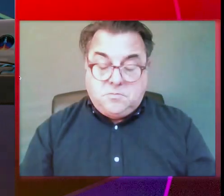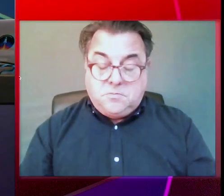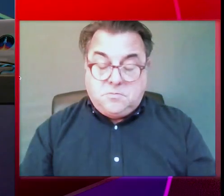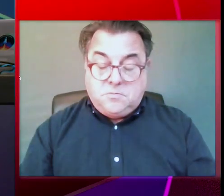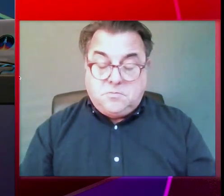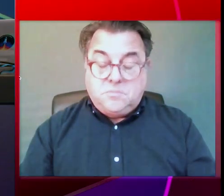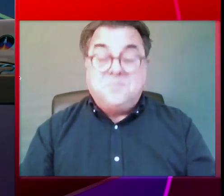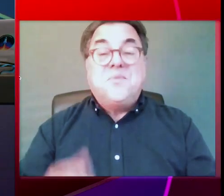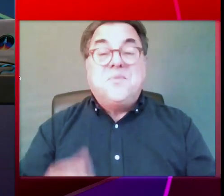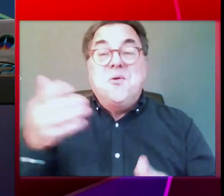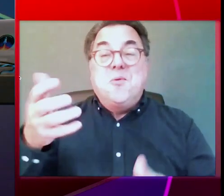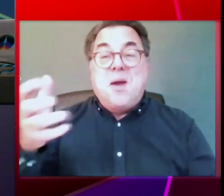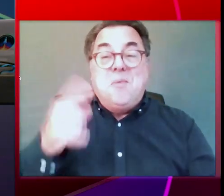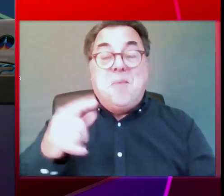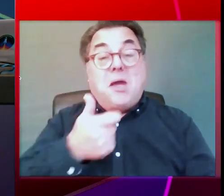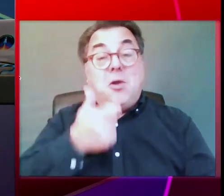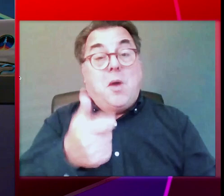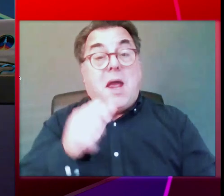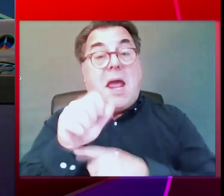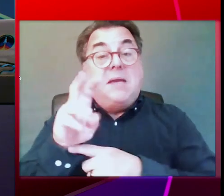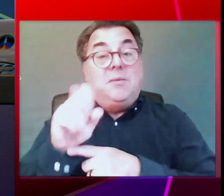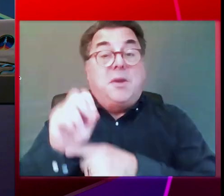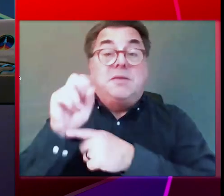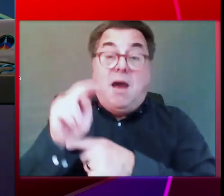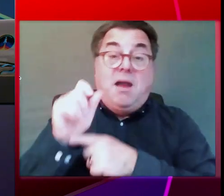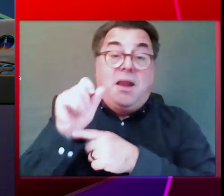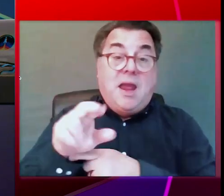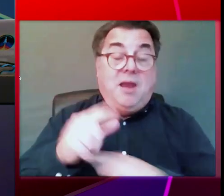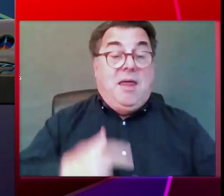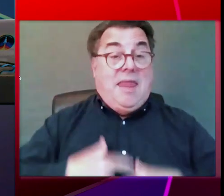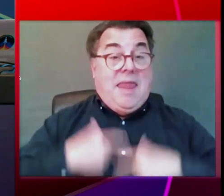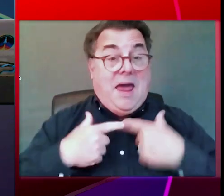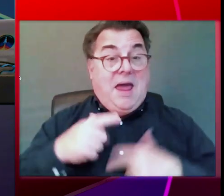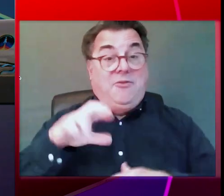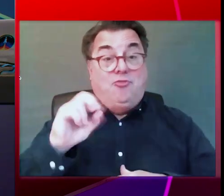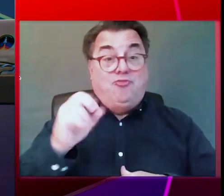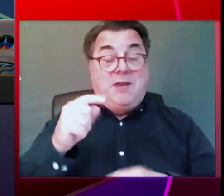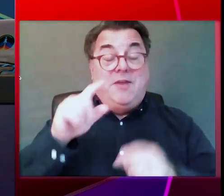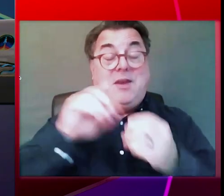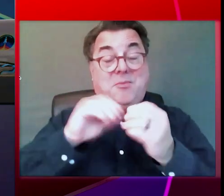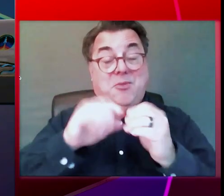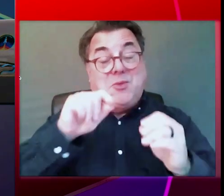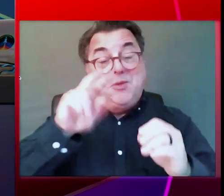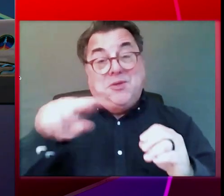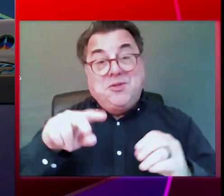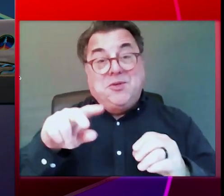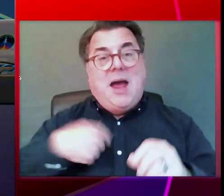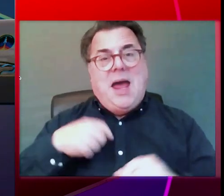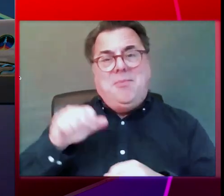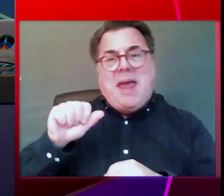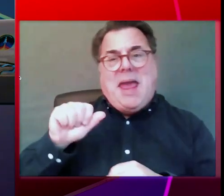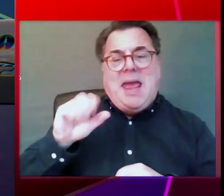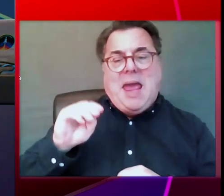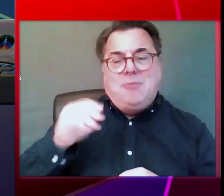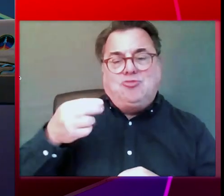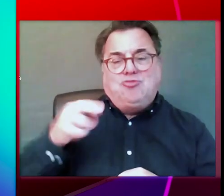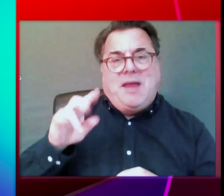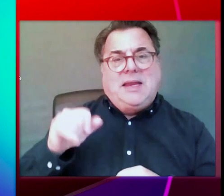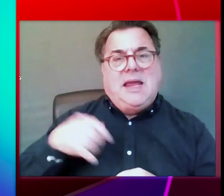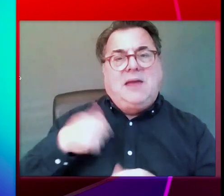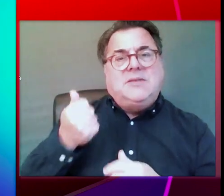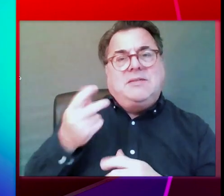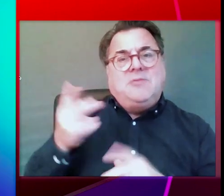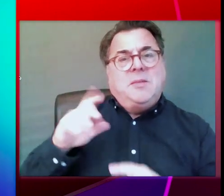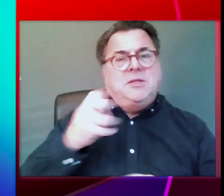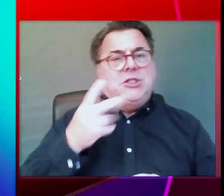Welcome back. You are watching AWS On Air live at reInvent 2022. I'm A.M. Grabelny, joined by... I'm Chad Lacey, the global